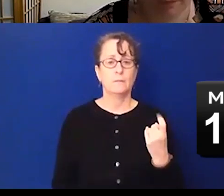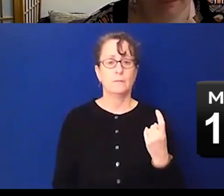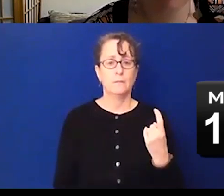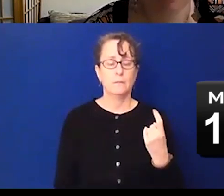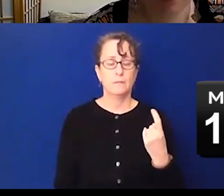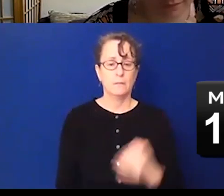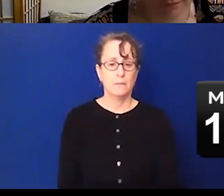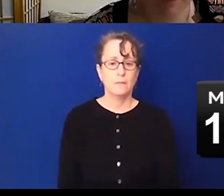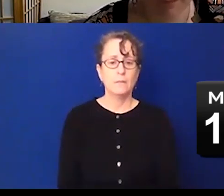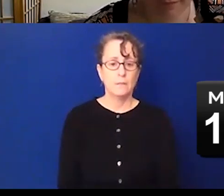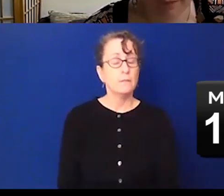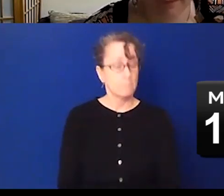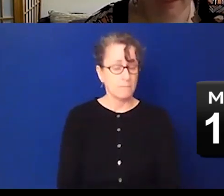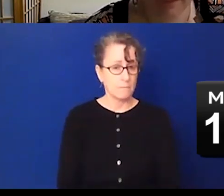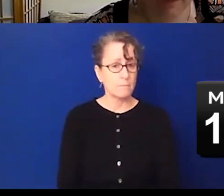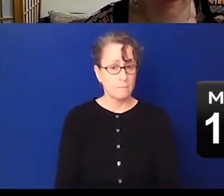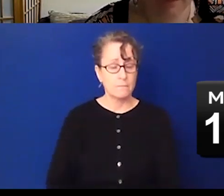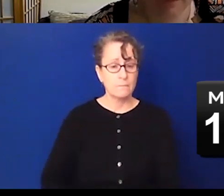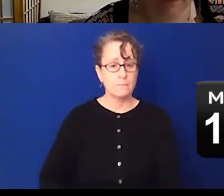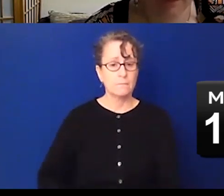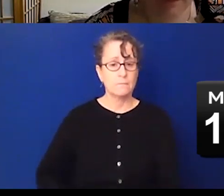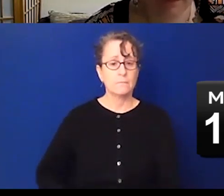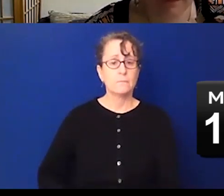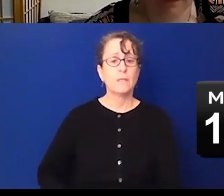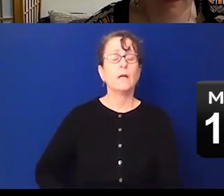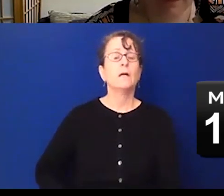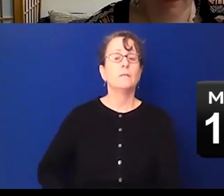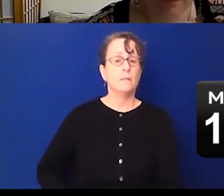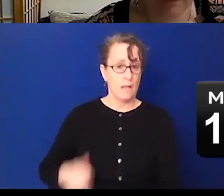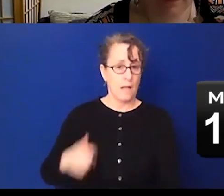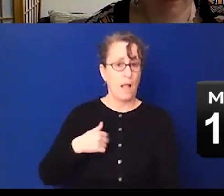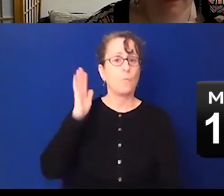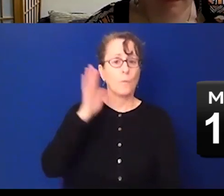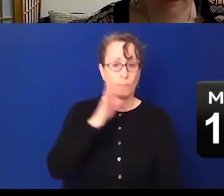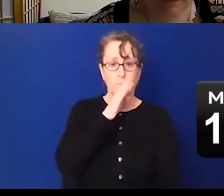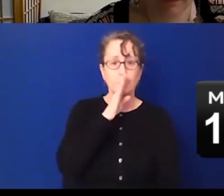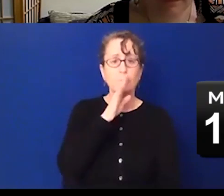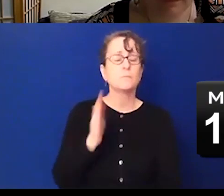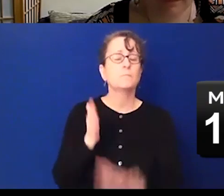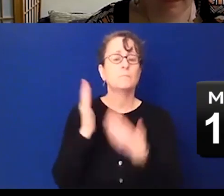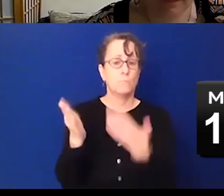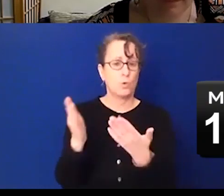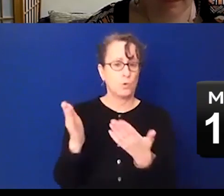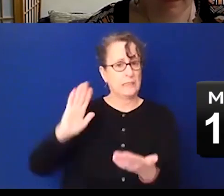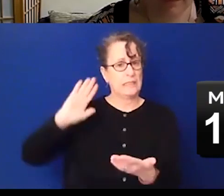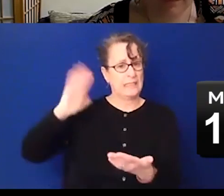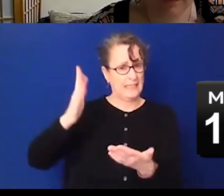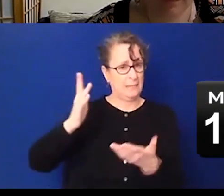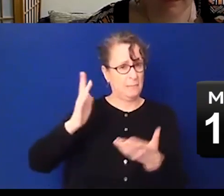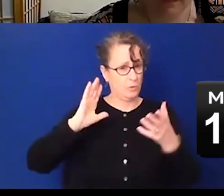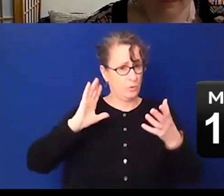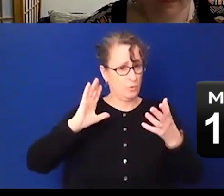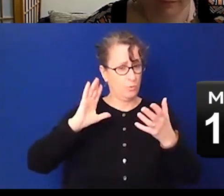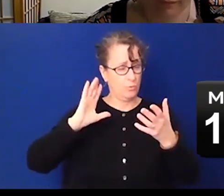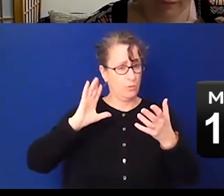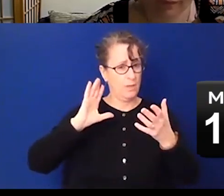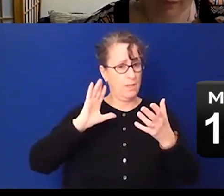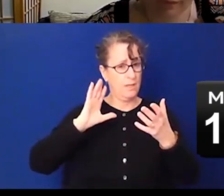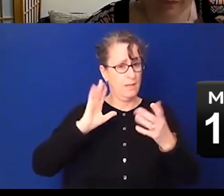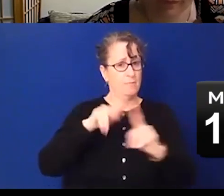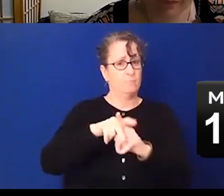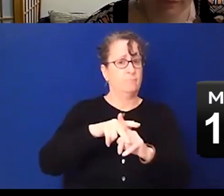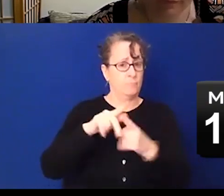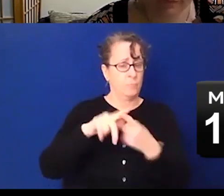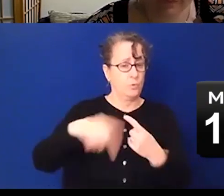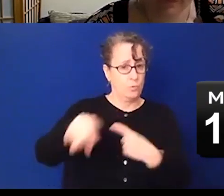so. I'll form a motion that I think a majority of you have voiced support for. And if somebody wants to move it, you'll